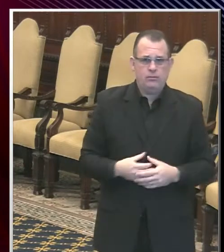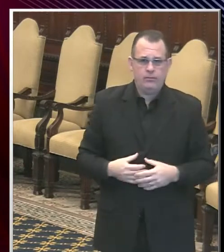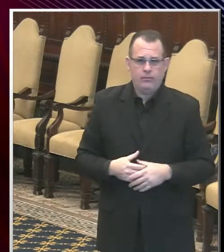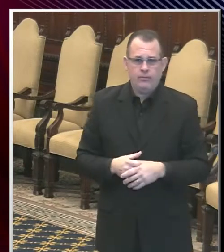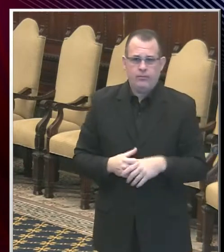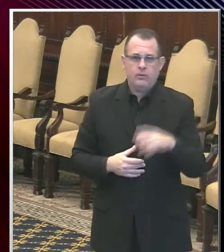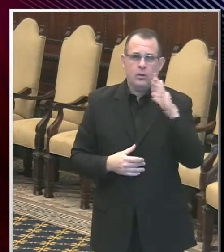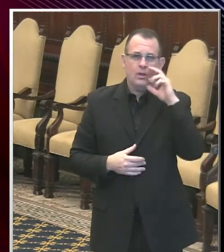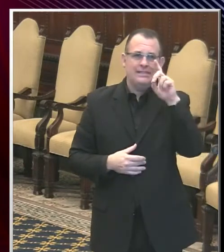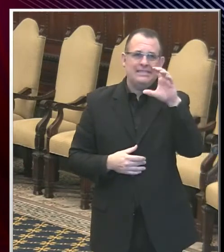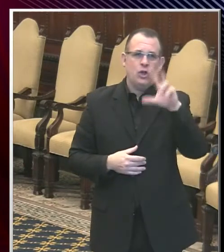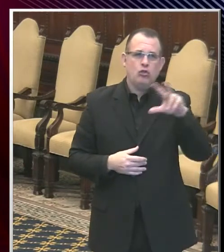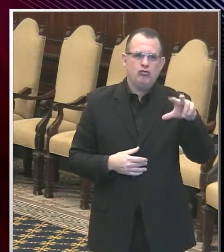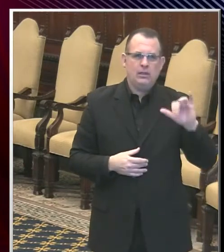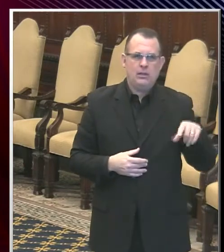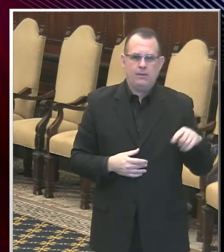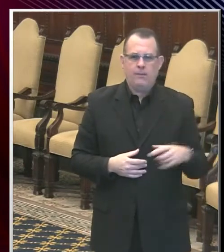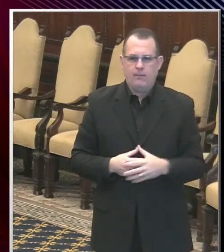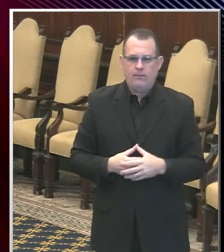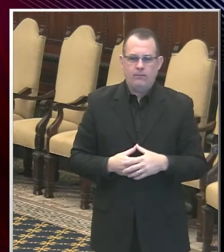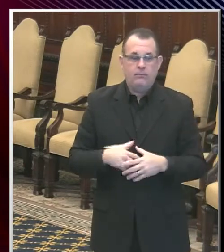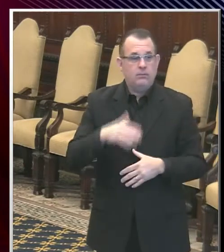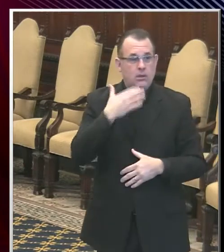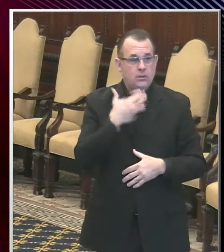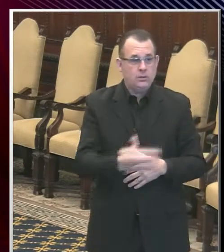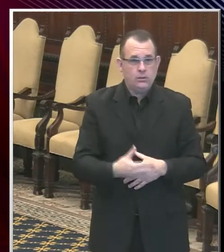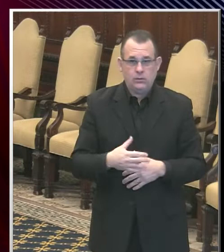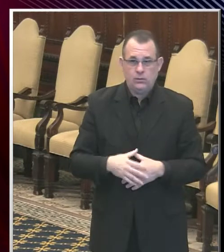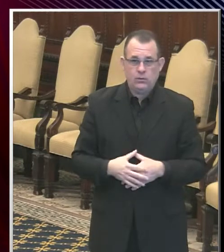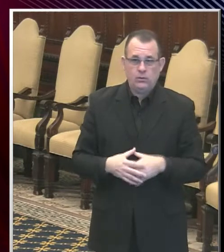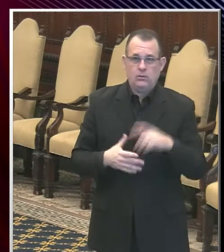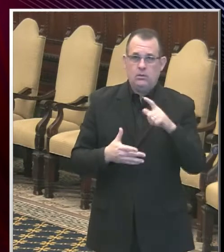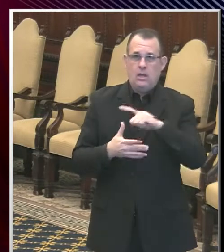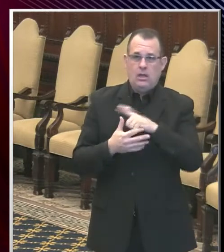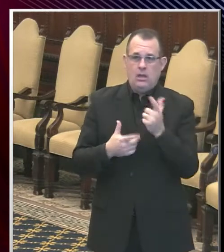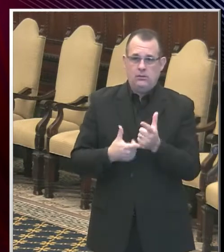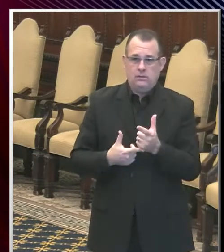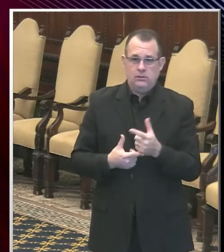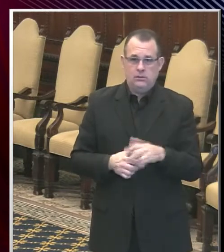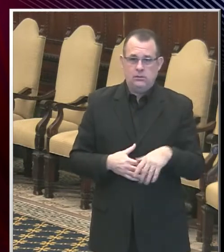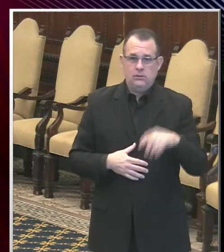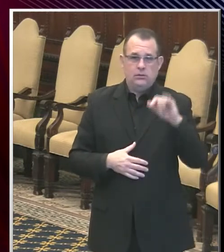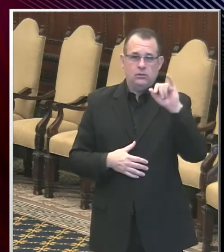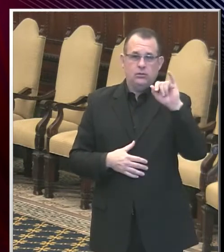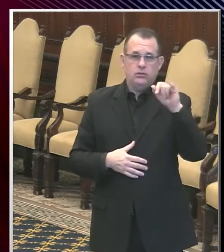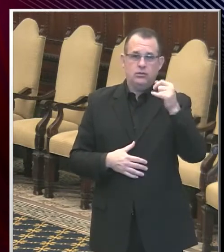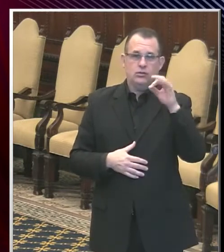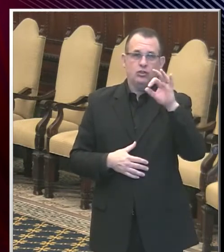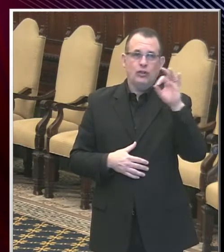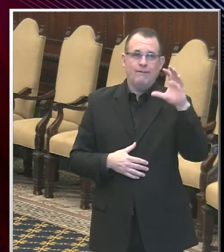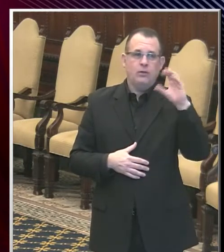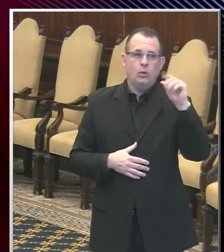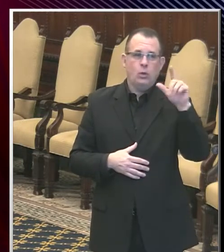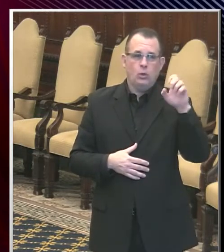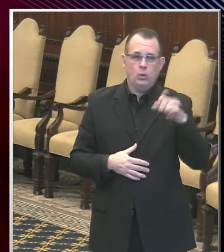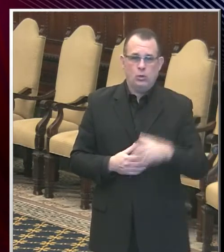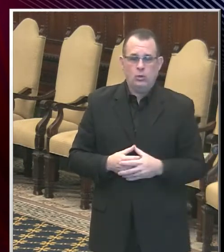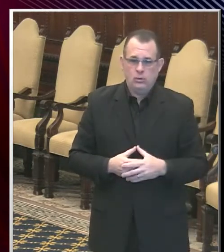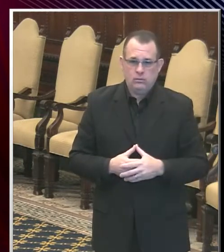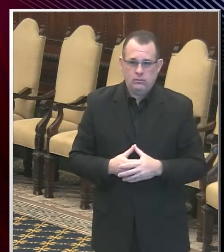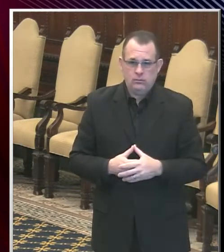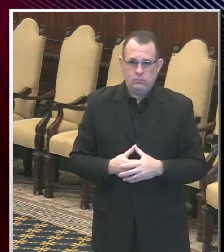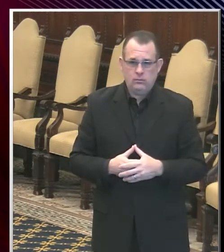Okay. Thanks, Brian, and thank you, Annie. Let's go now to Jeff Cole of Fox 29.